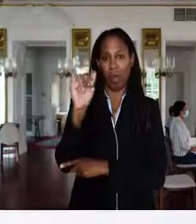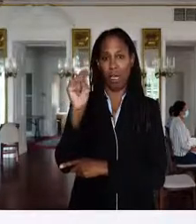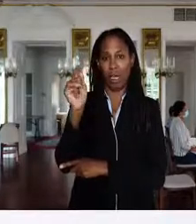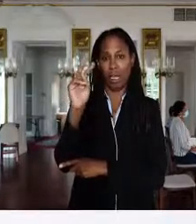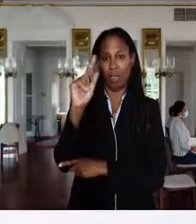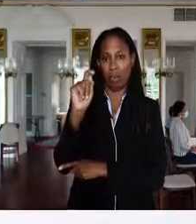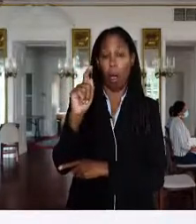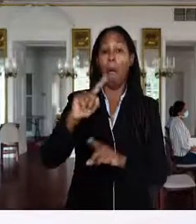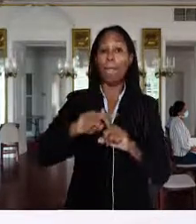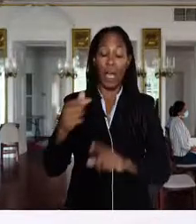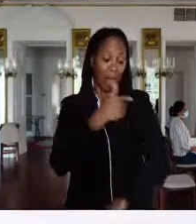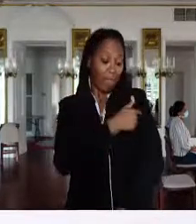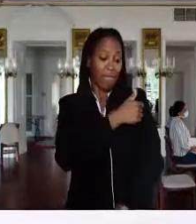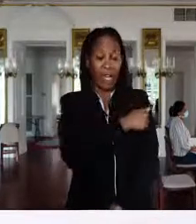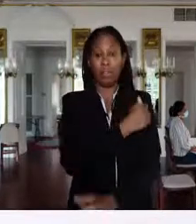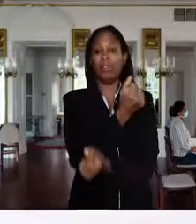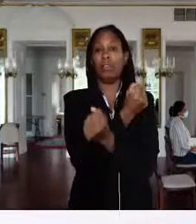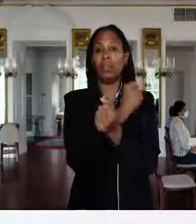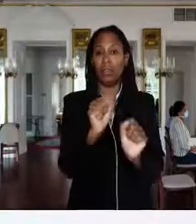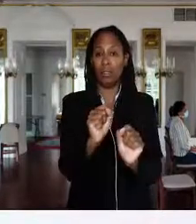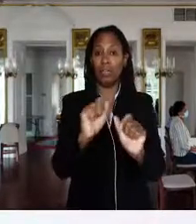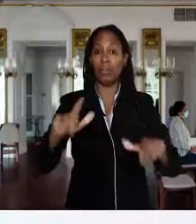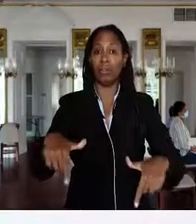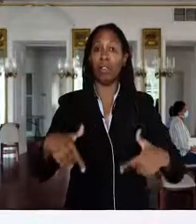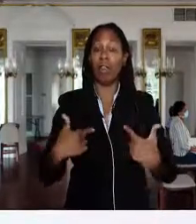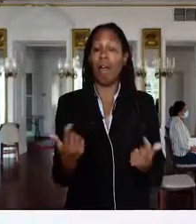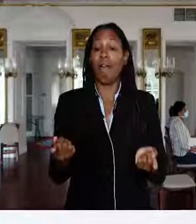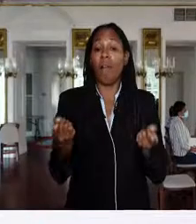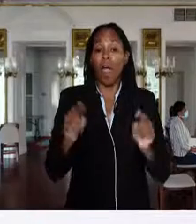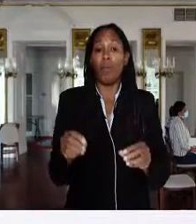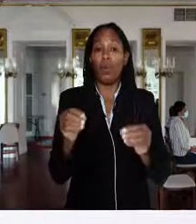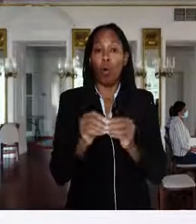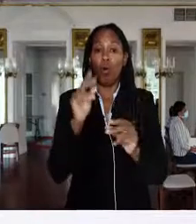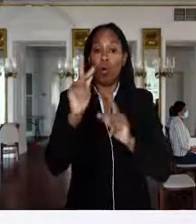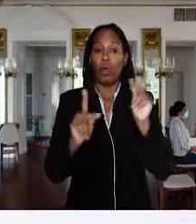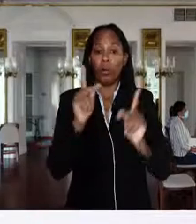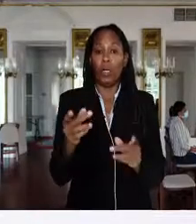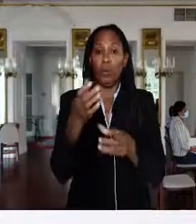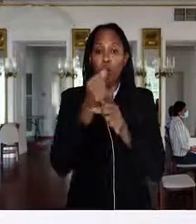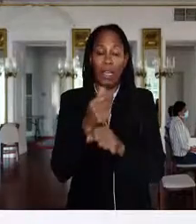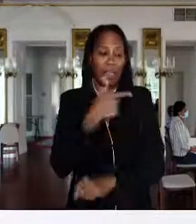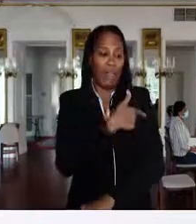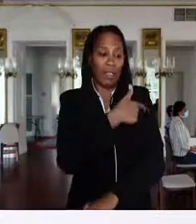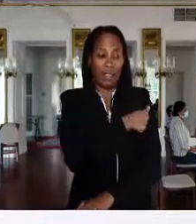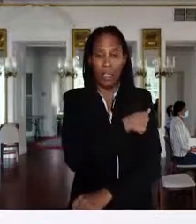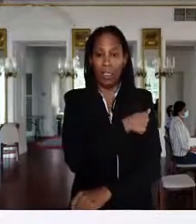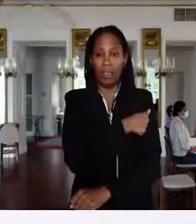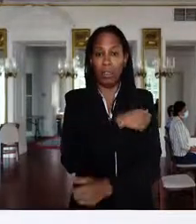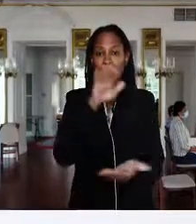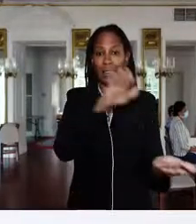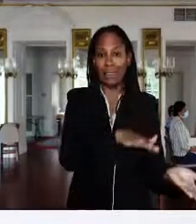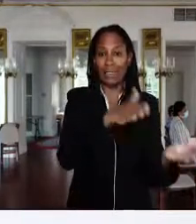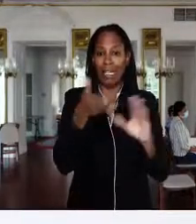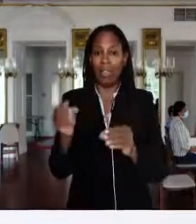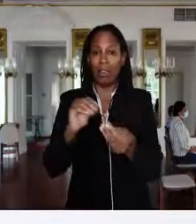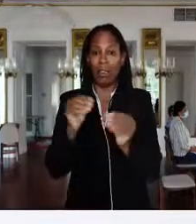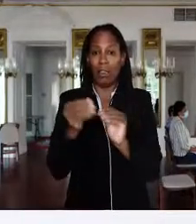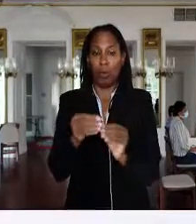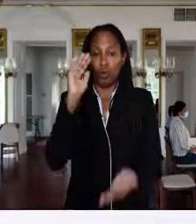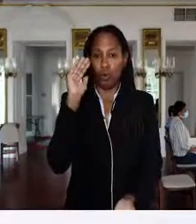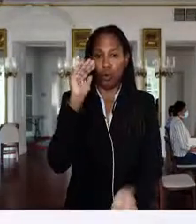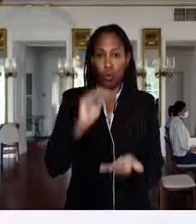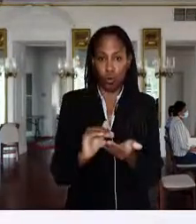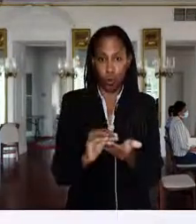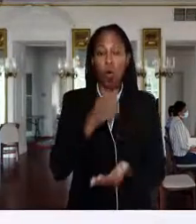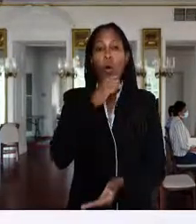and as more people in our community get vaccinated, the chance of the virus mutating lessens. Anyone 12 and older can